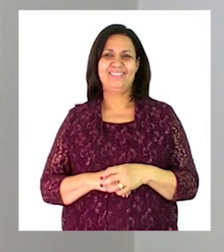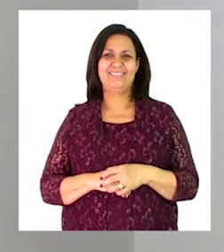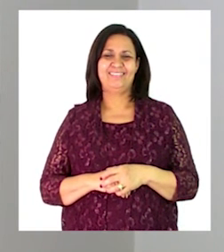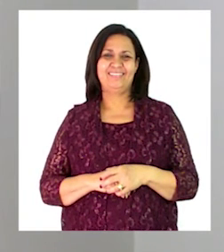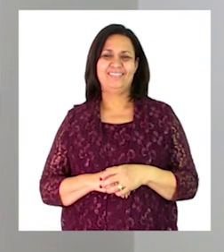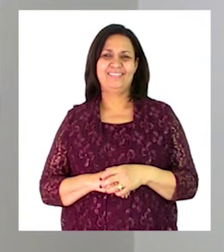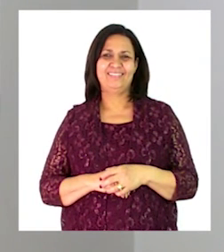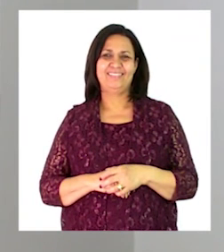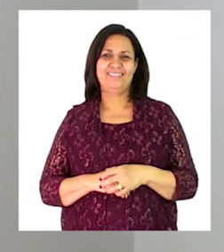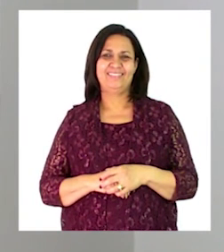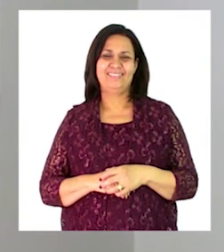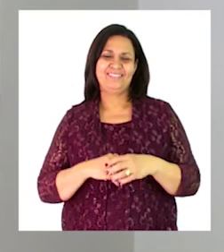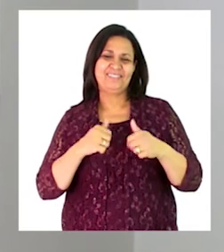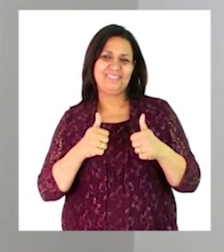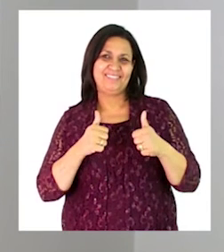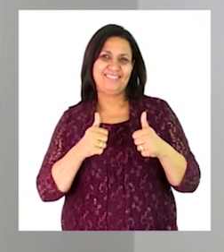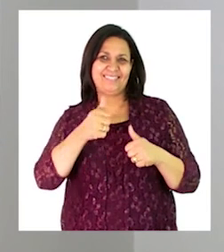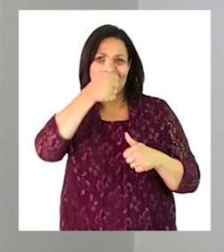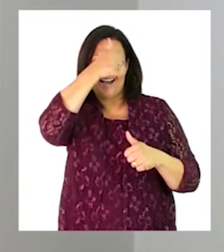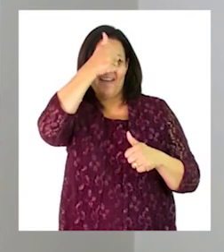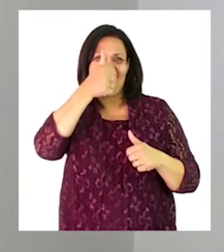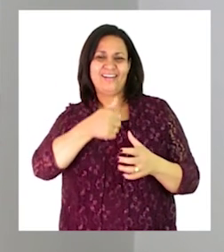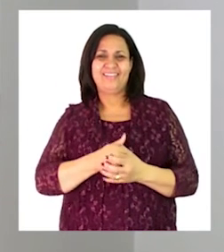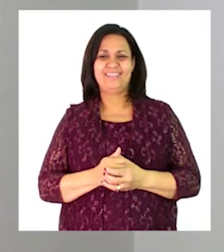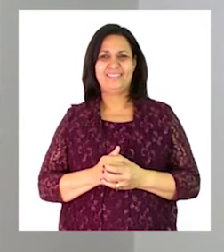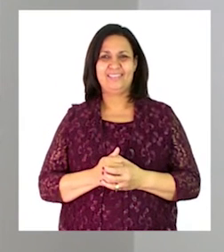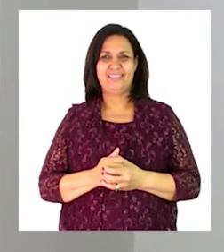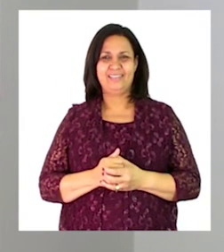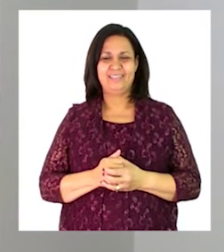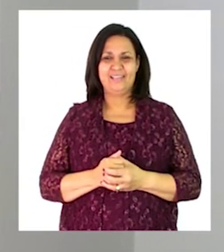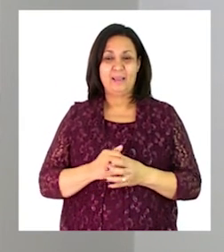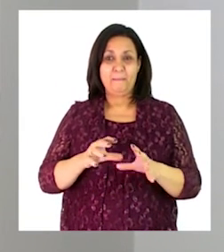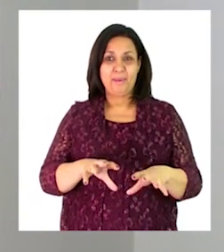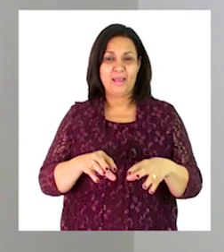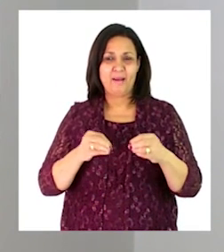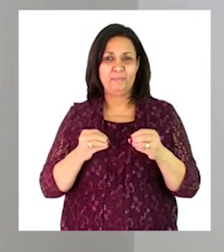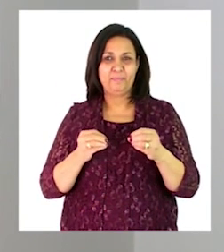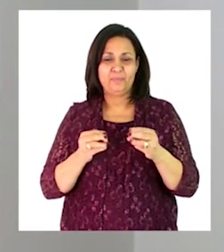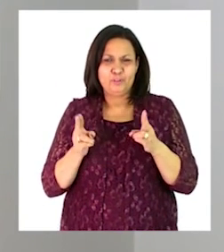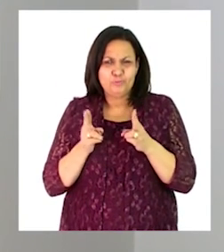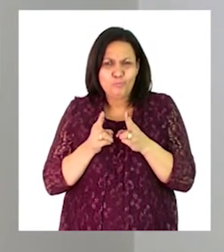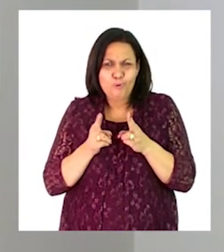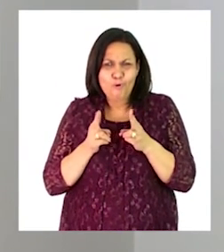block. Good girl. Can you pick up the small yellow block?